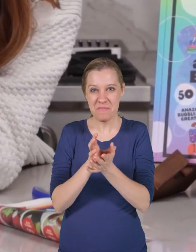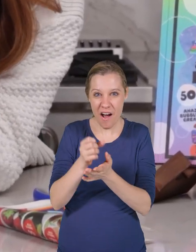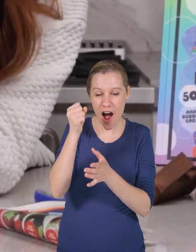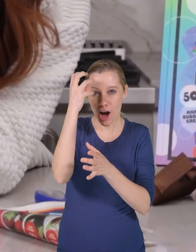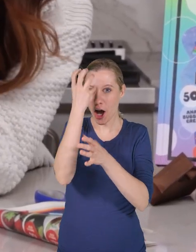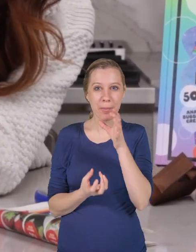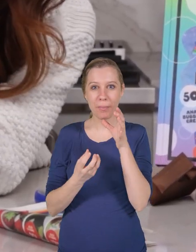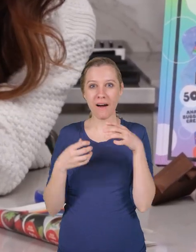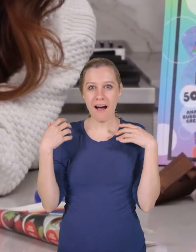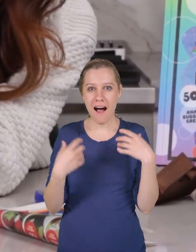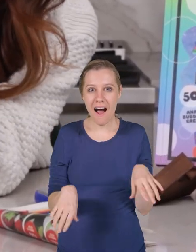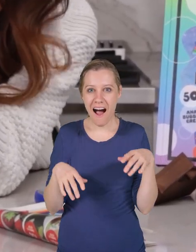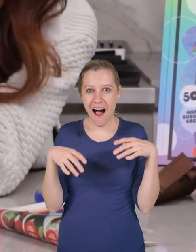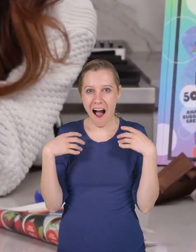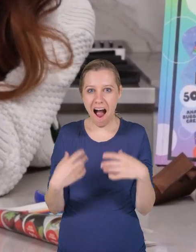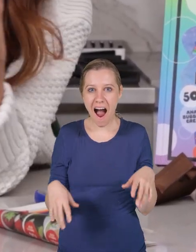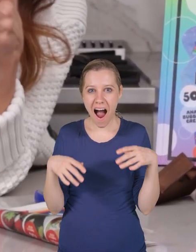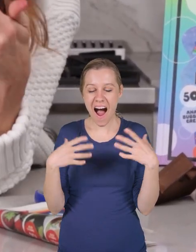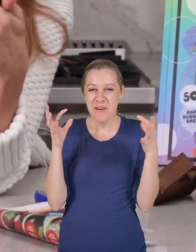in a bottle.